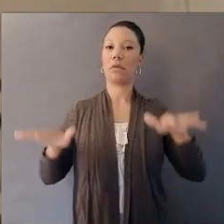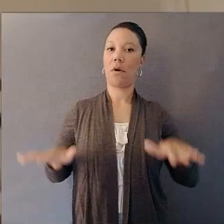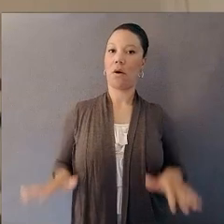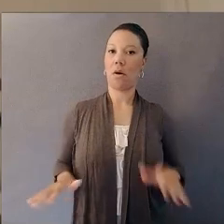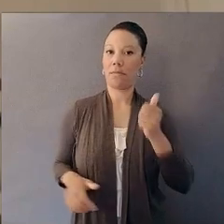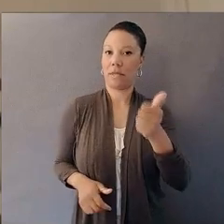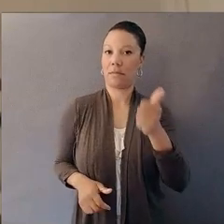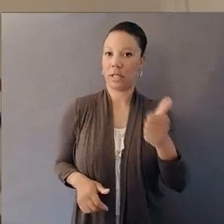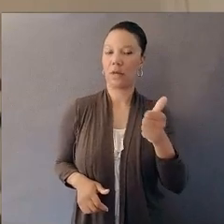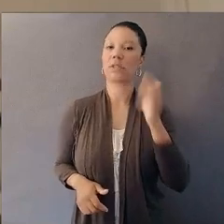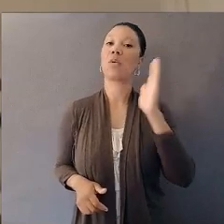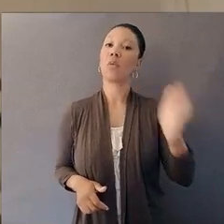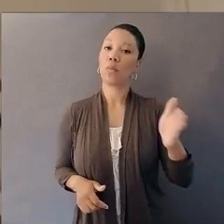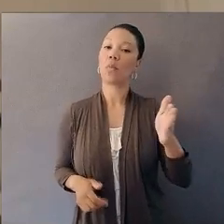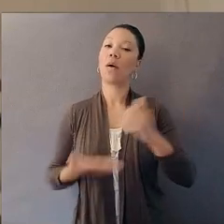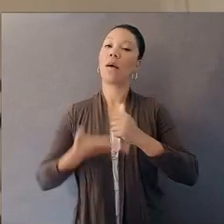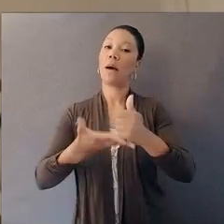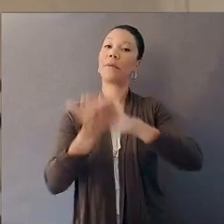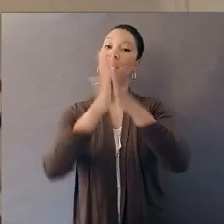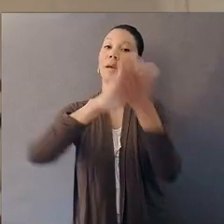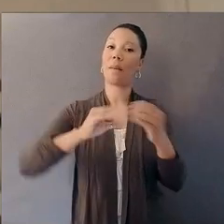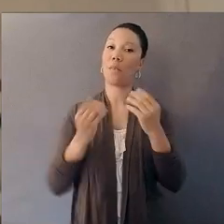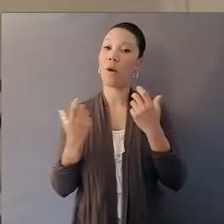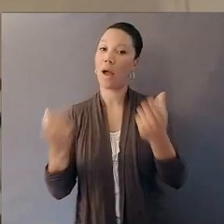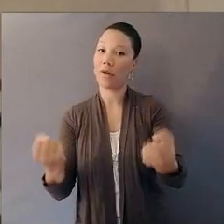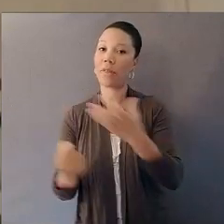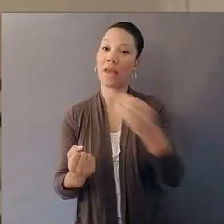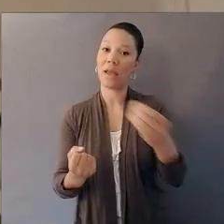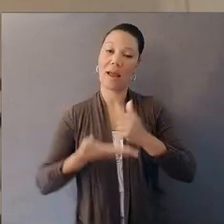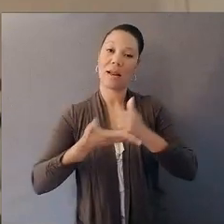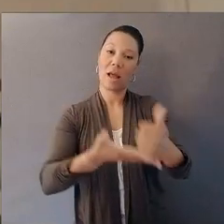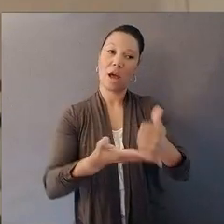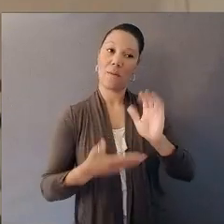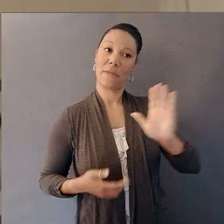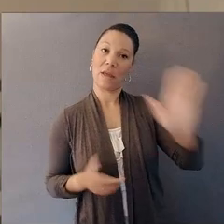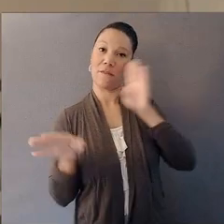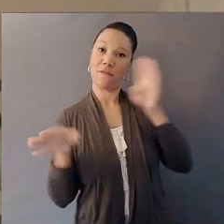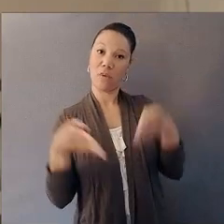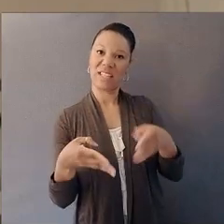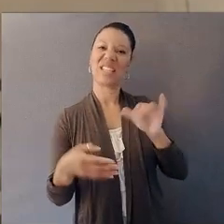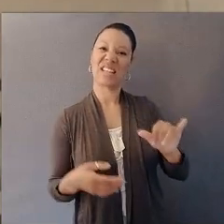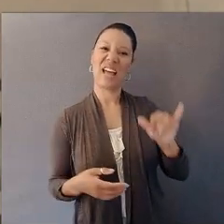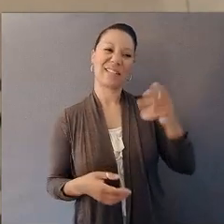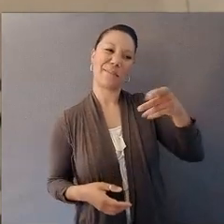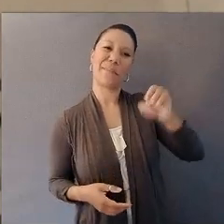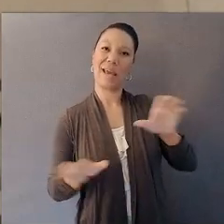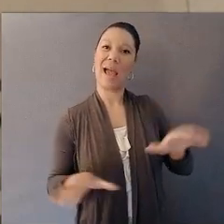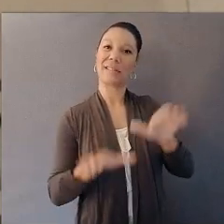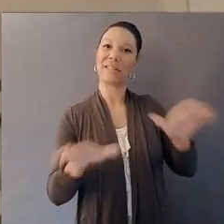them healthier, which teaches them how to focus. And that is a PE activity, is the